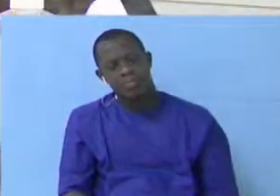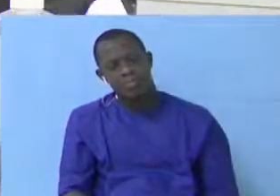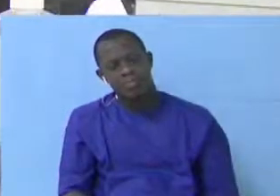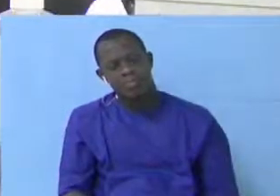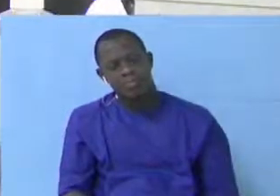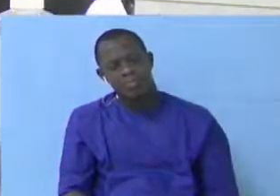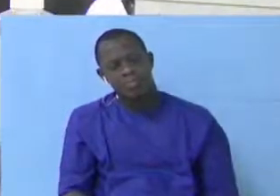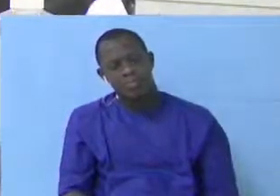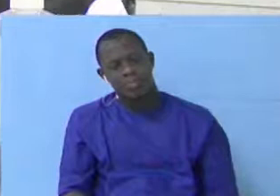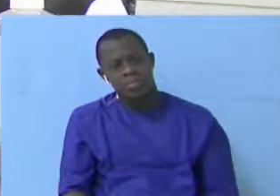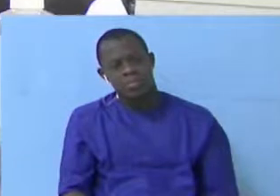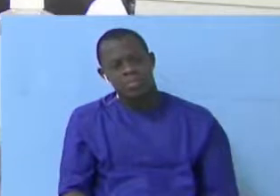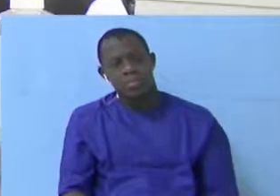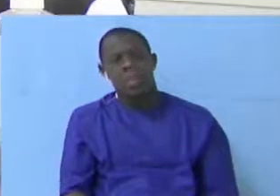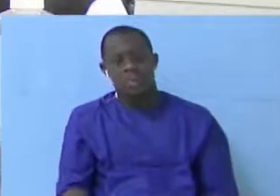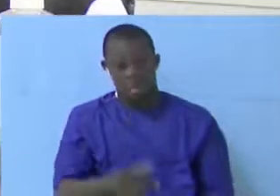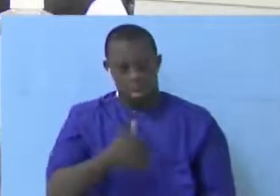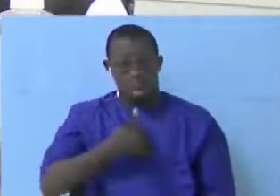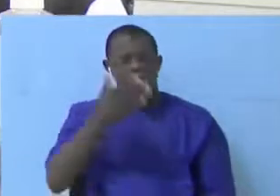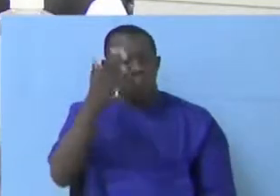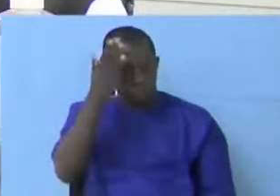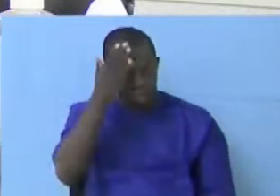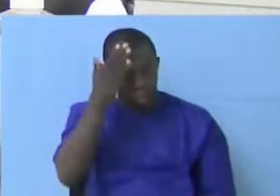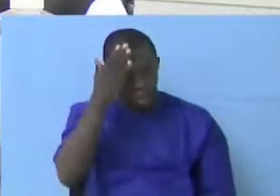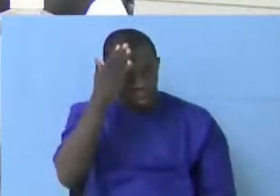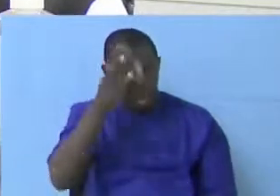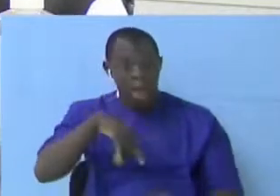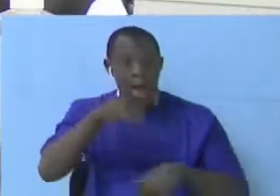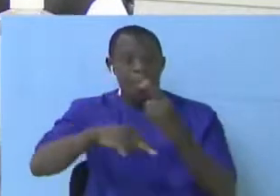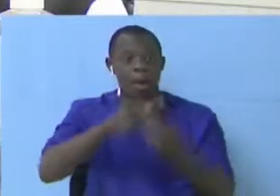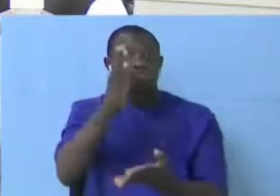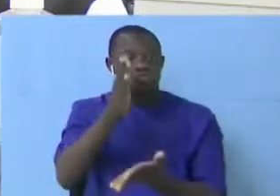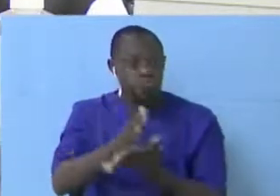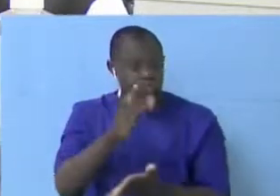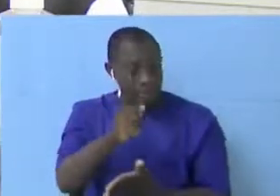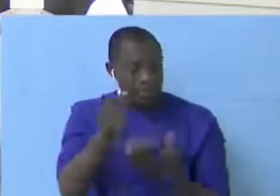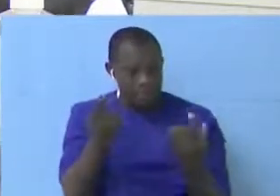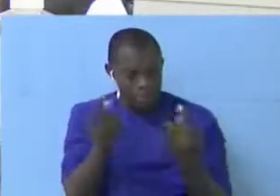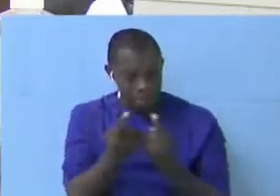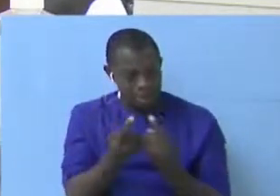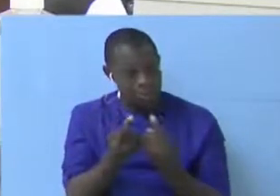Knowing and living the facts, Minga ko la nyami ngani to nyani.